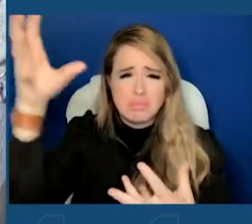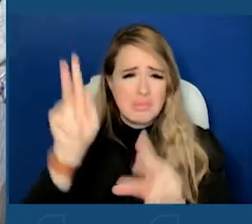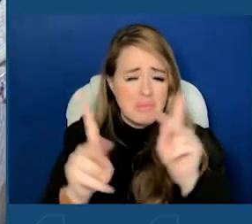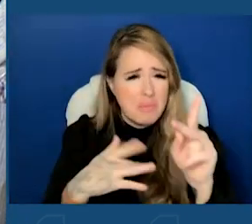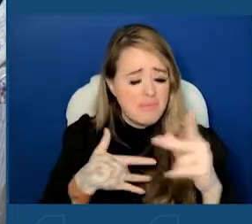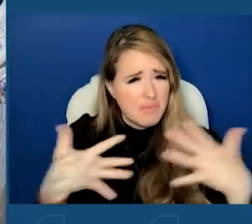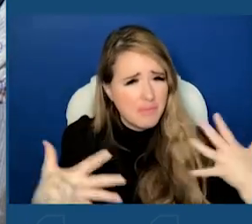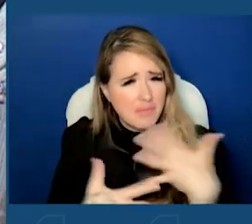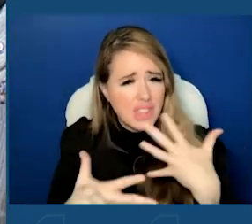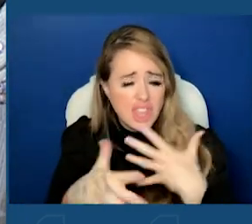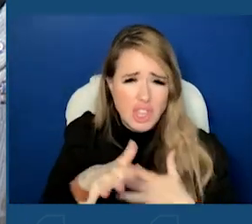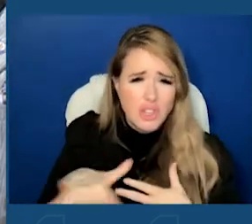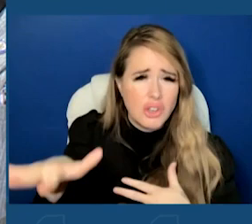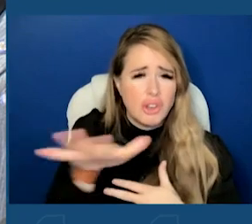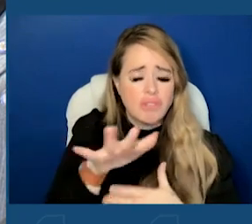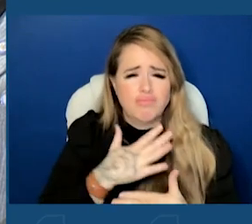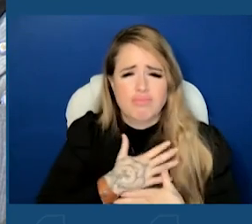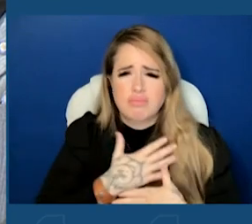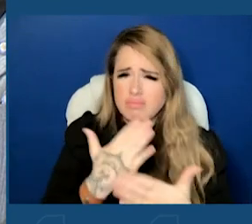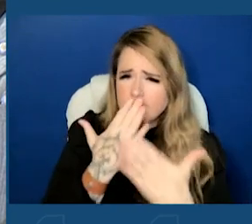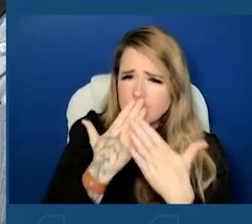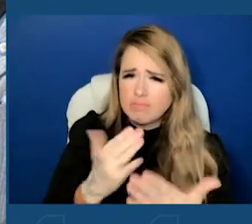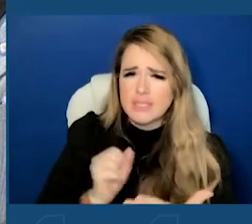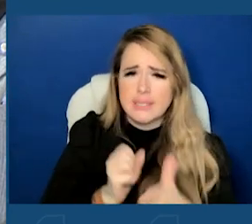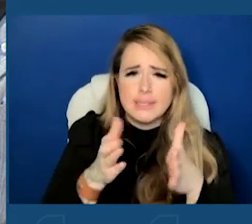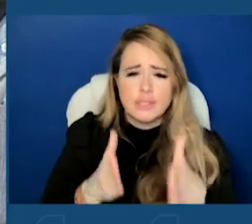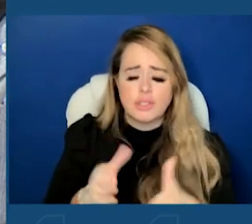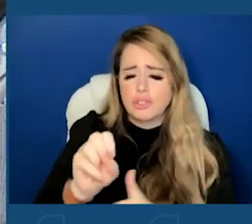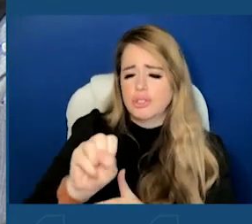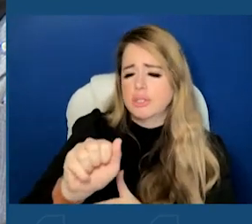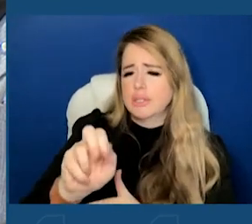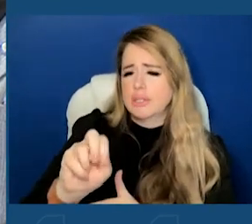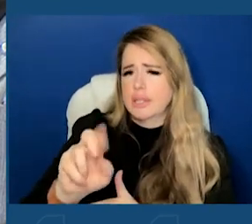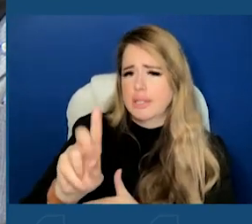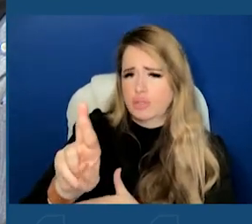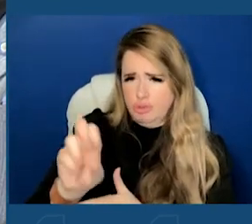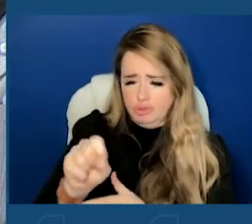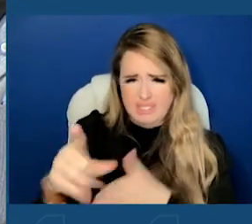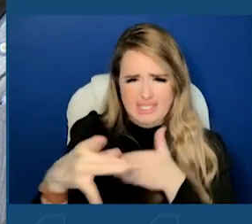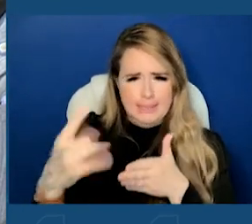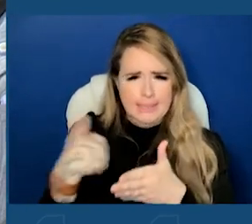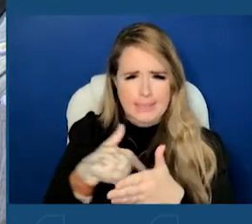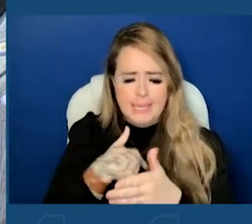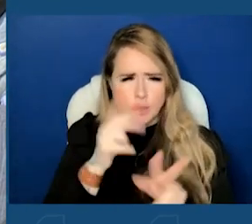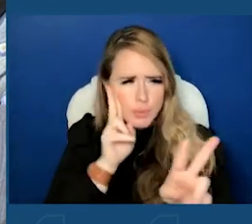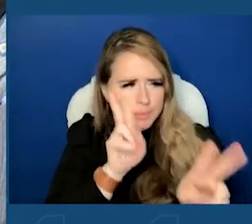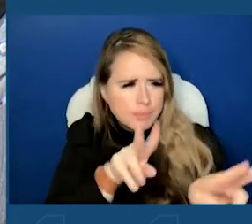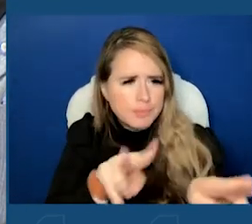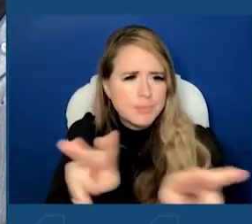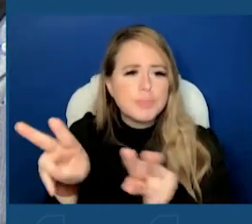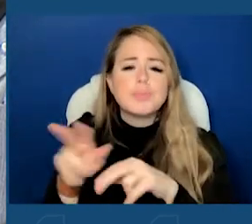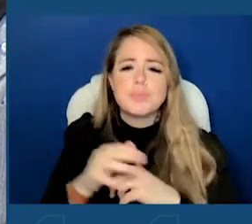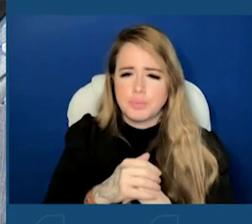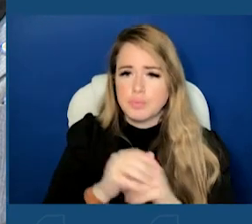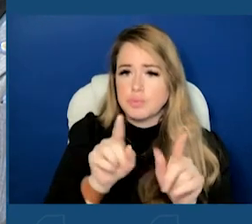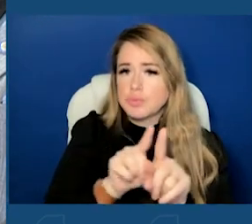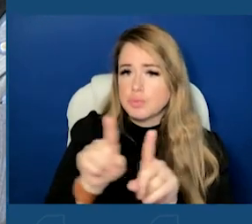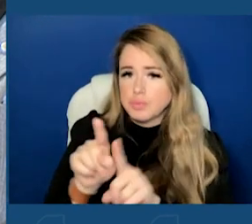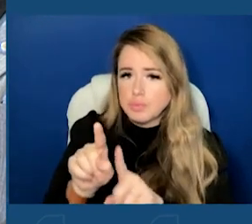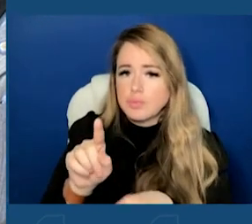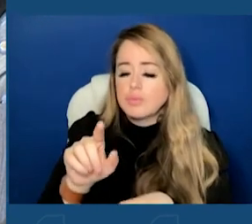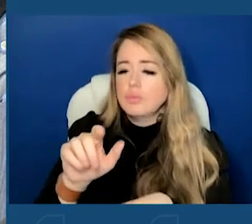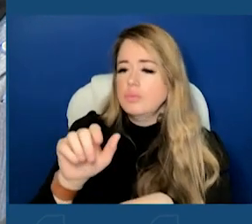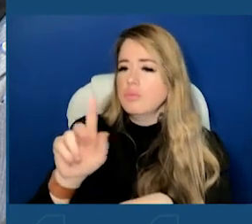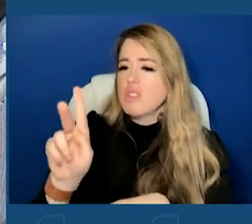individuals who live here. So I want to thank Senator Sanders for leading our tour. Assembly Member Khalil Anderson, again, another